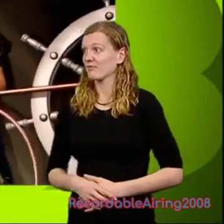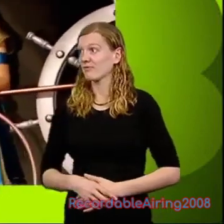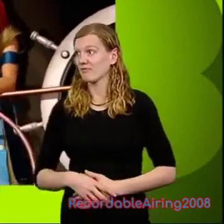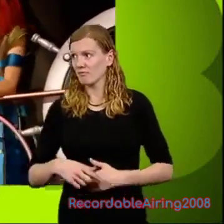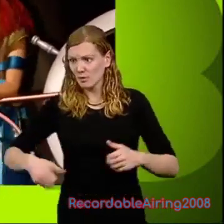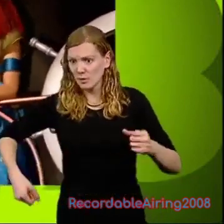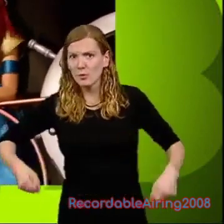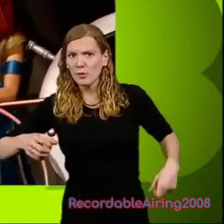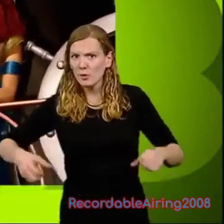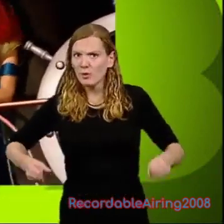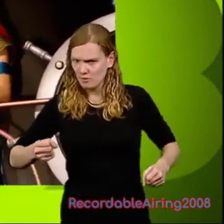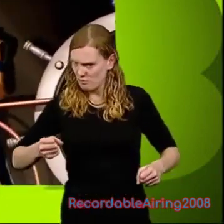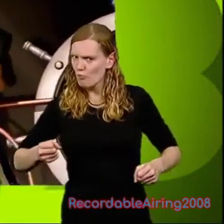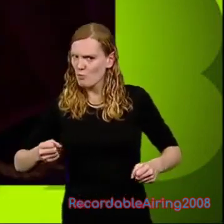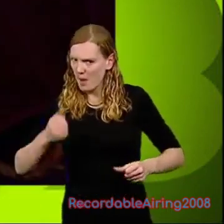money spinner.